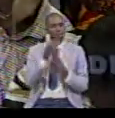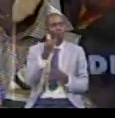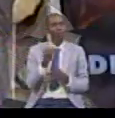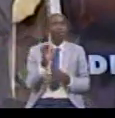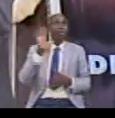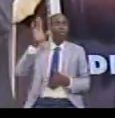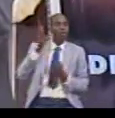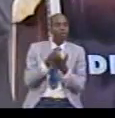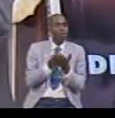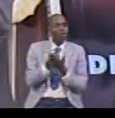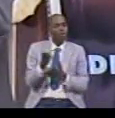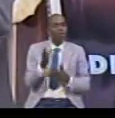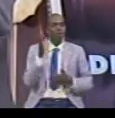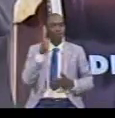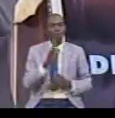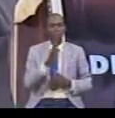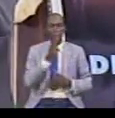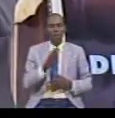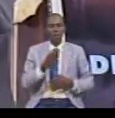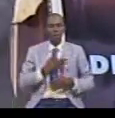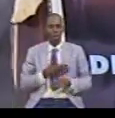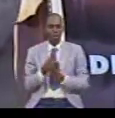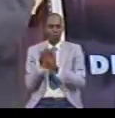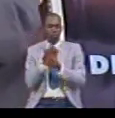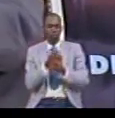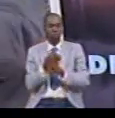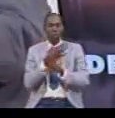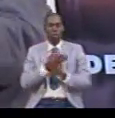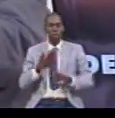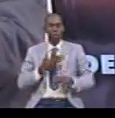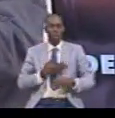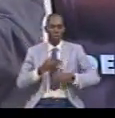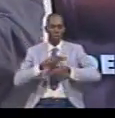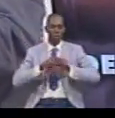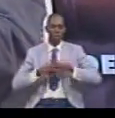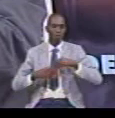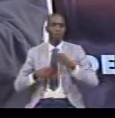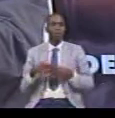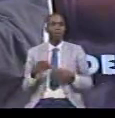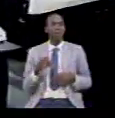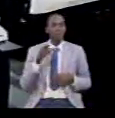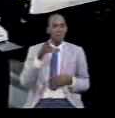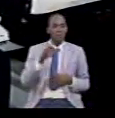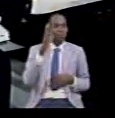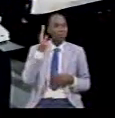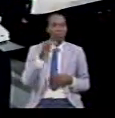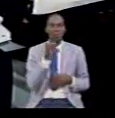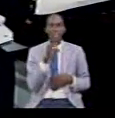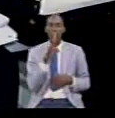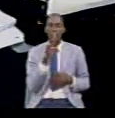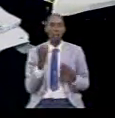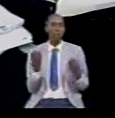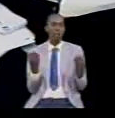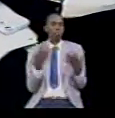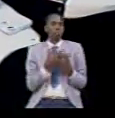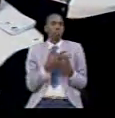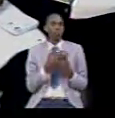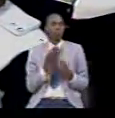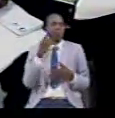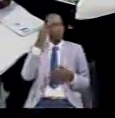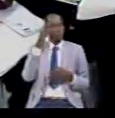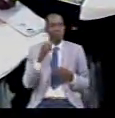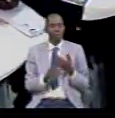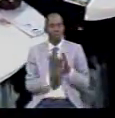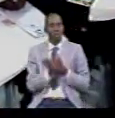I shall be my shield and my buckler. Thou shalt not be afraid for the terror by